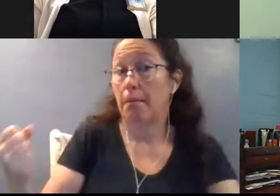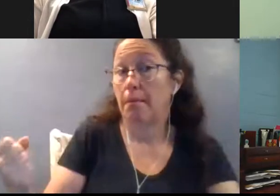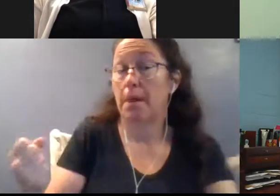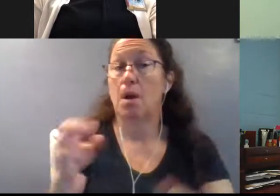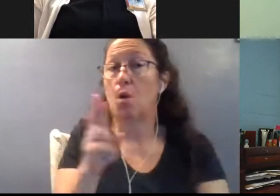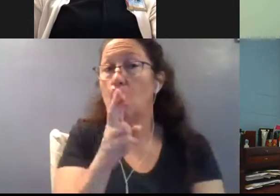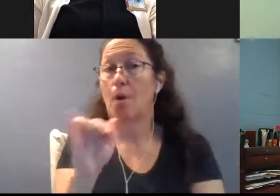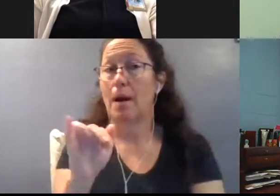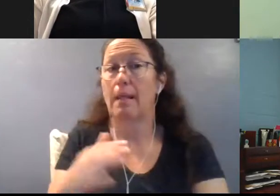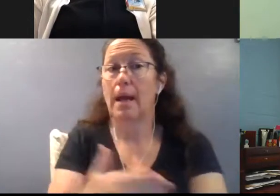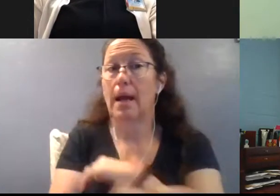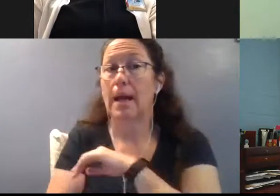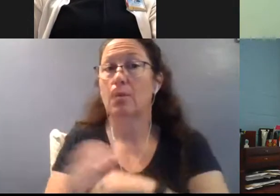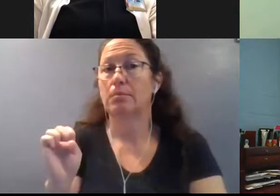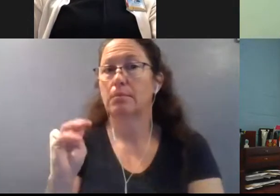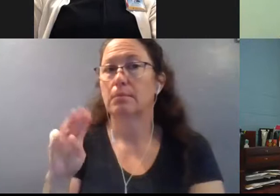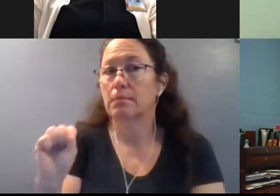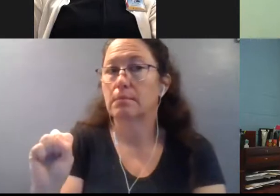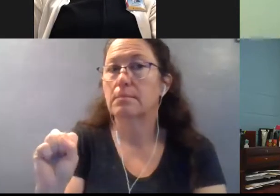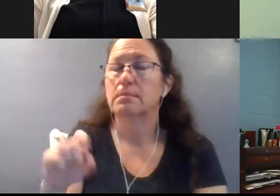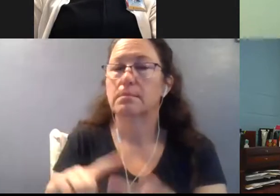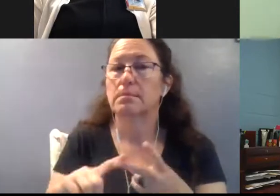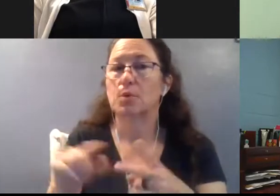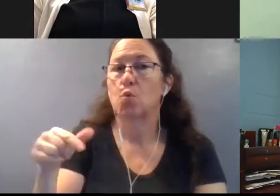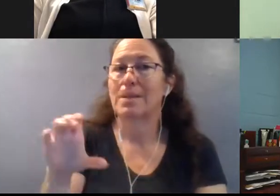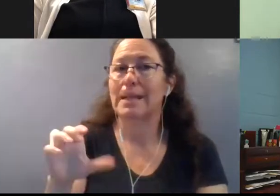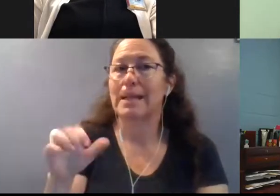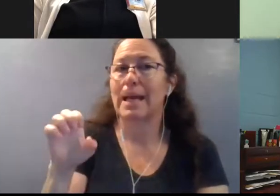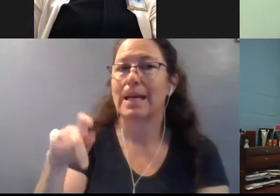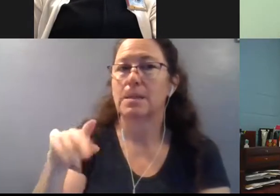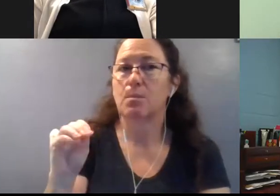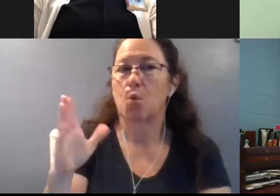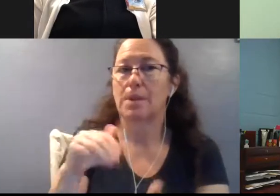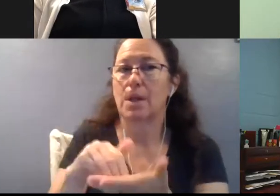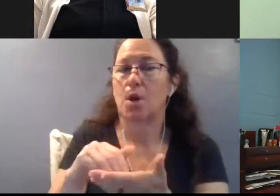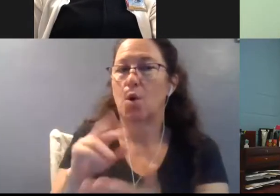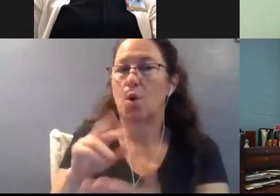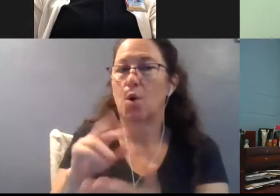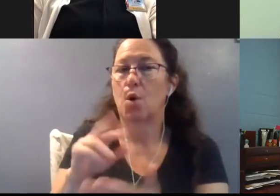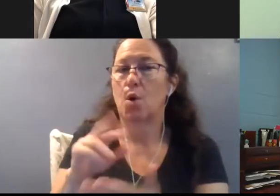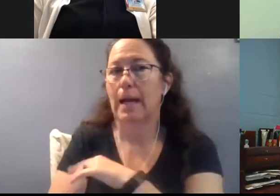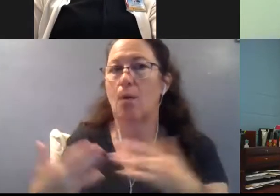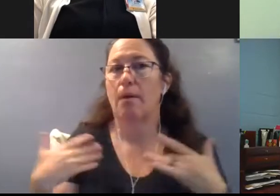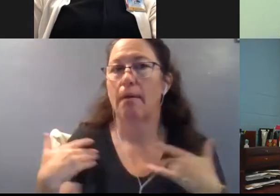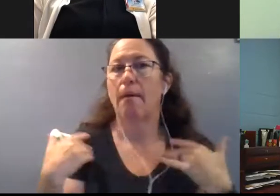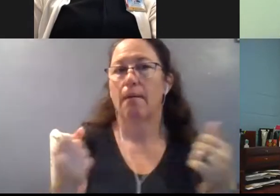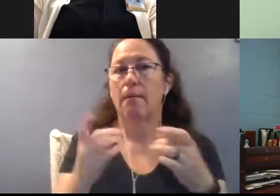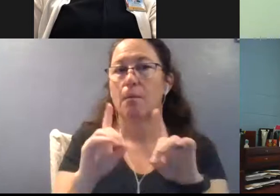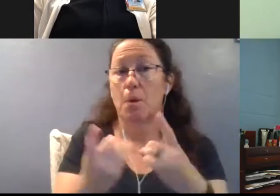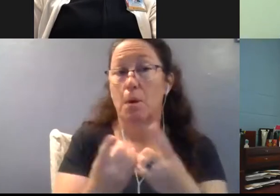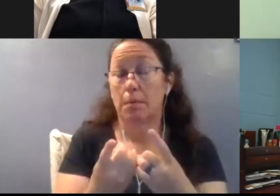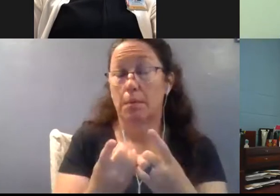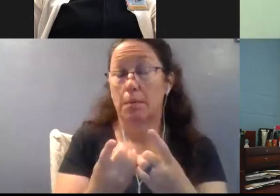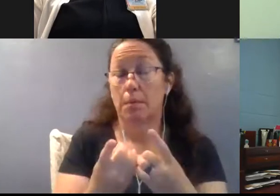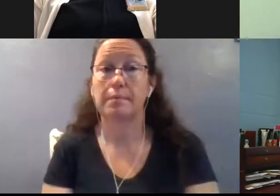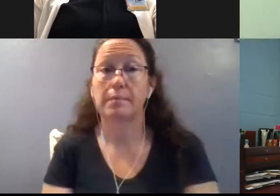Island County Emergency Management, the Quad City Expo Center, and the Rock Island County Health Department. And since